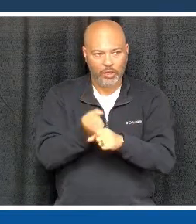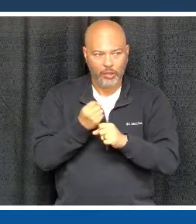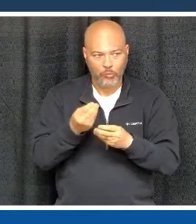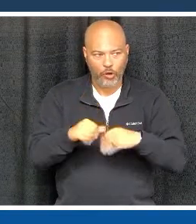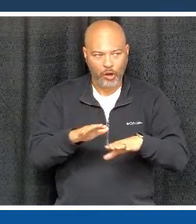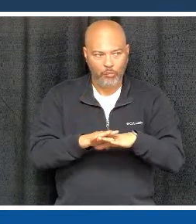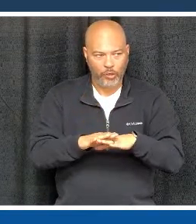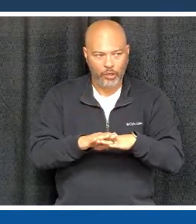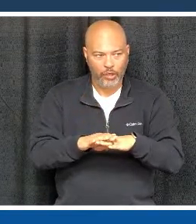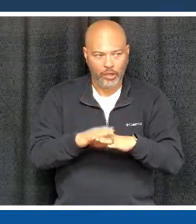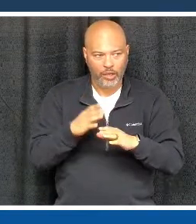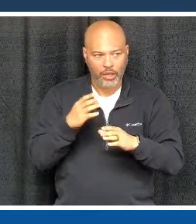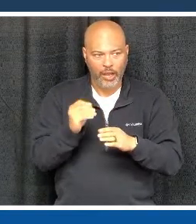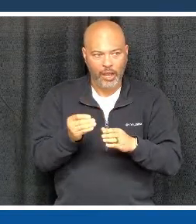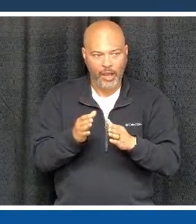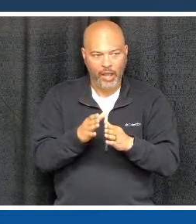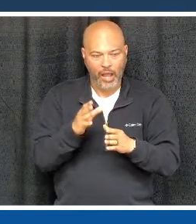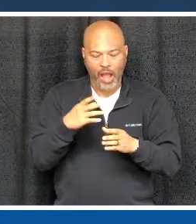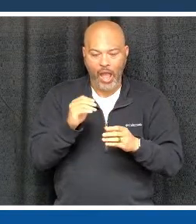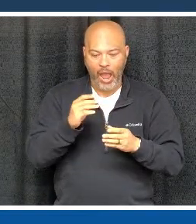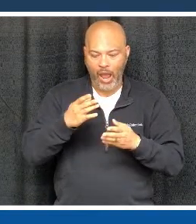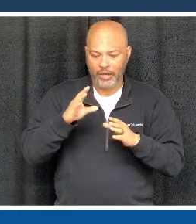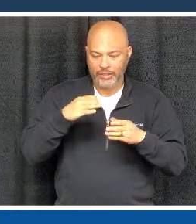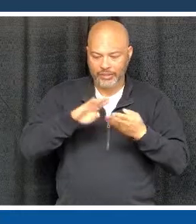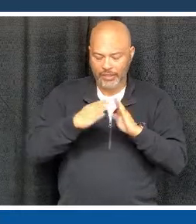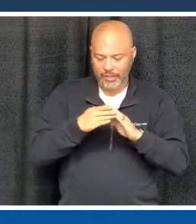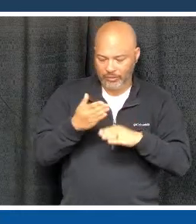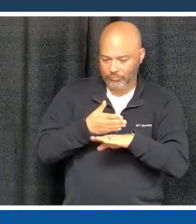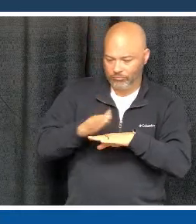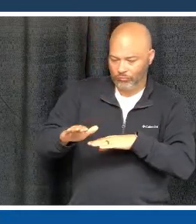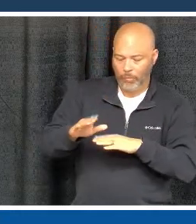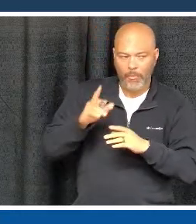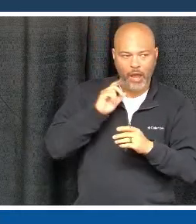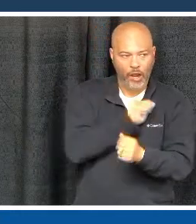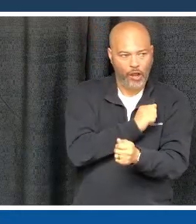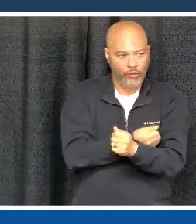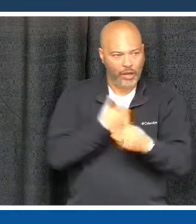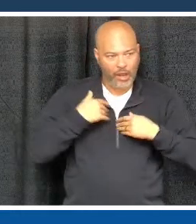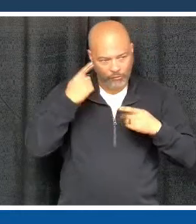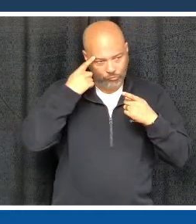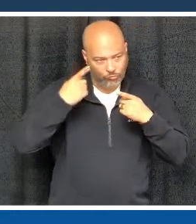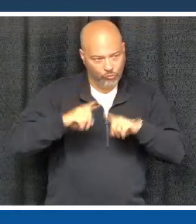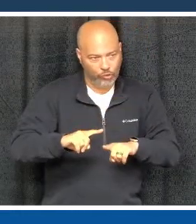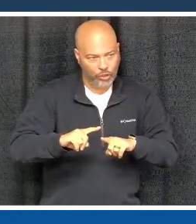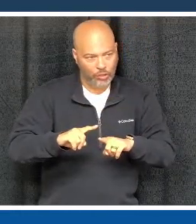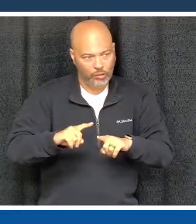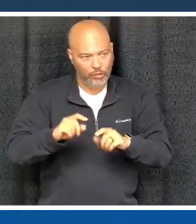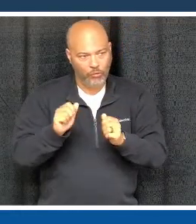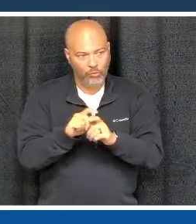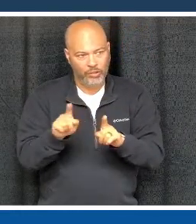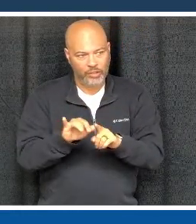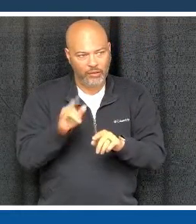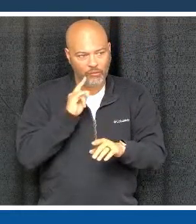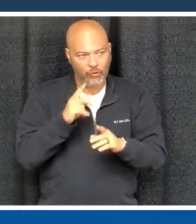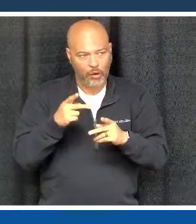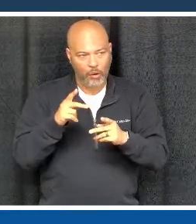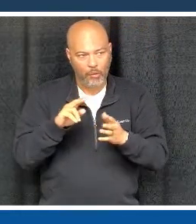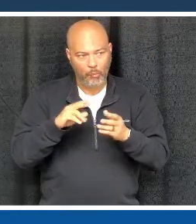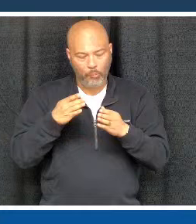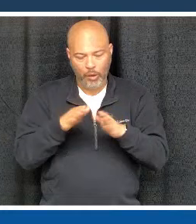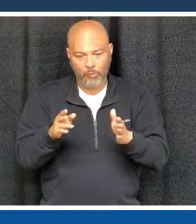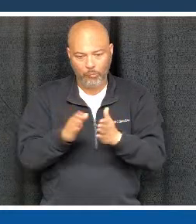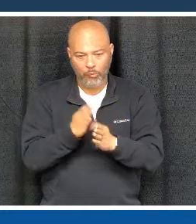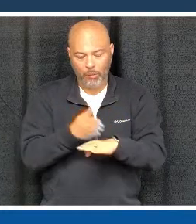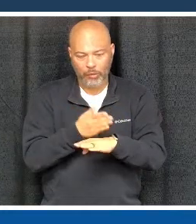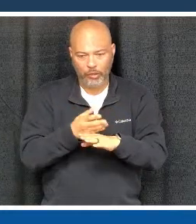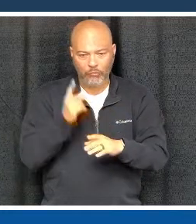private property and divesting of city-owned property and authorizing the mayor to enter into an agreement pertaining to the same for a public purpose for widening